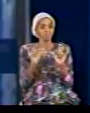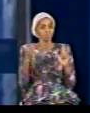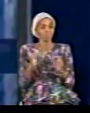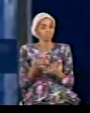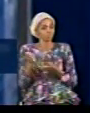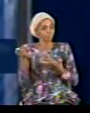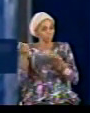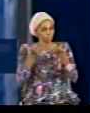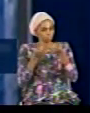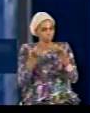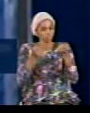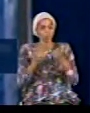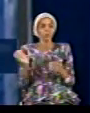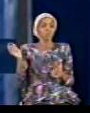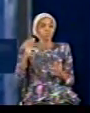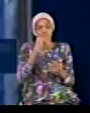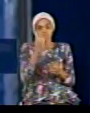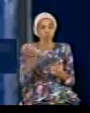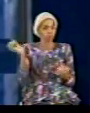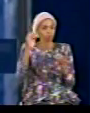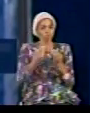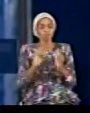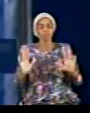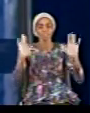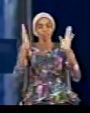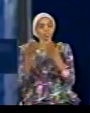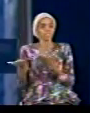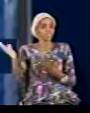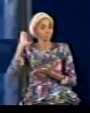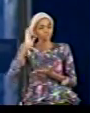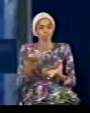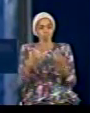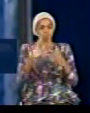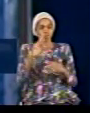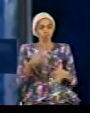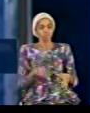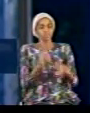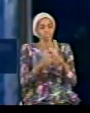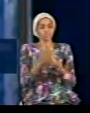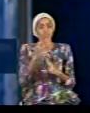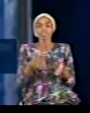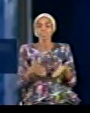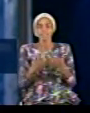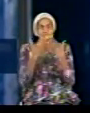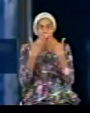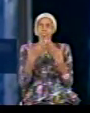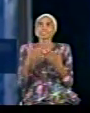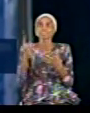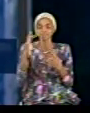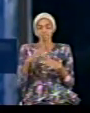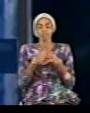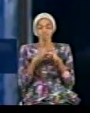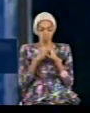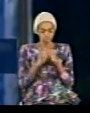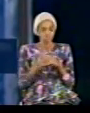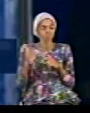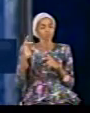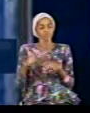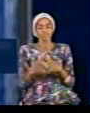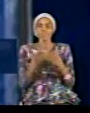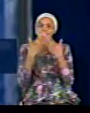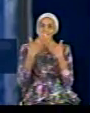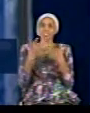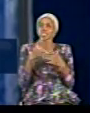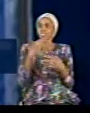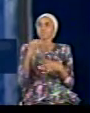Tomorrow, more wonderful things will come your way in Jesus' name. Let's praise the name of the Lord. Let's worship him. Let's adore him. Let's tell him we appreciate